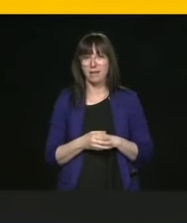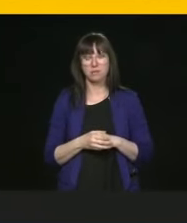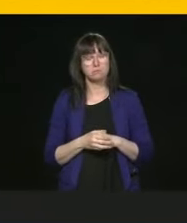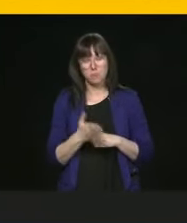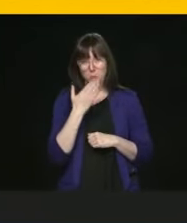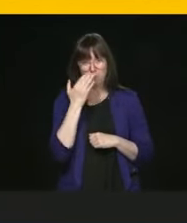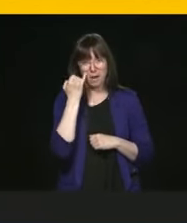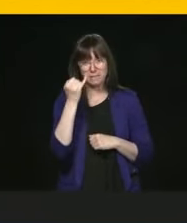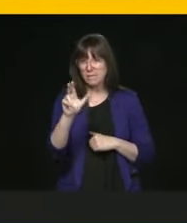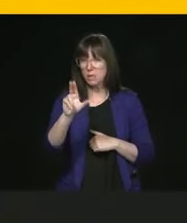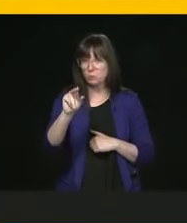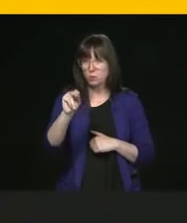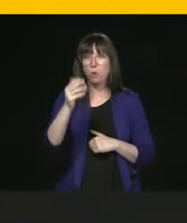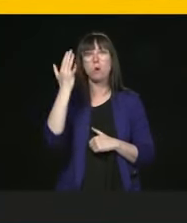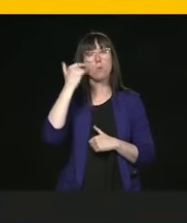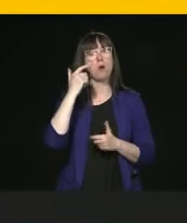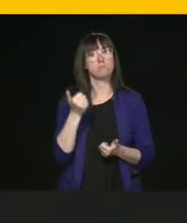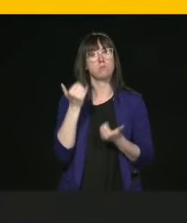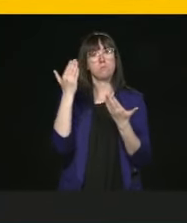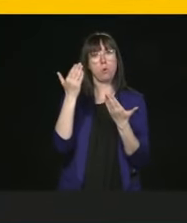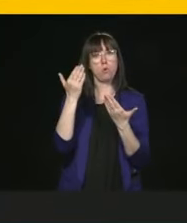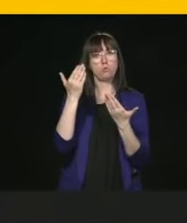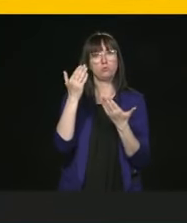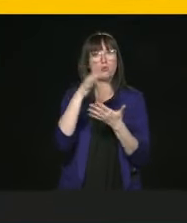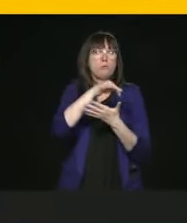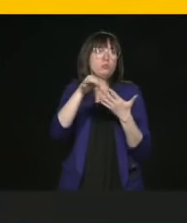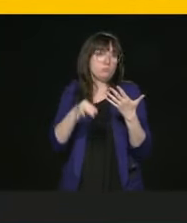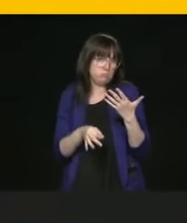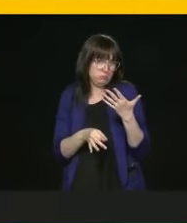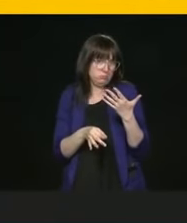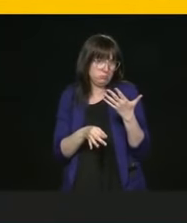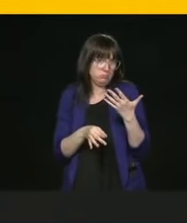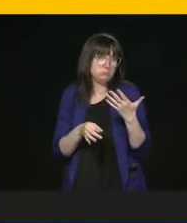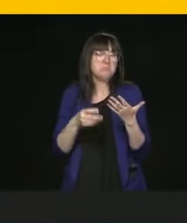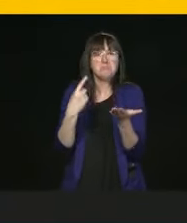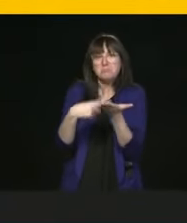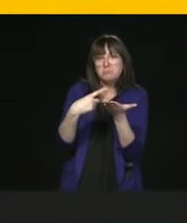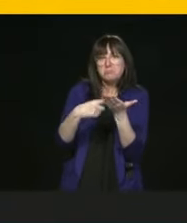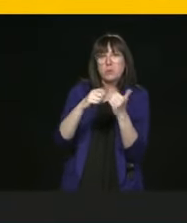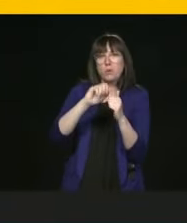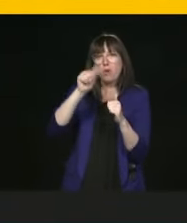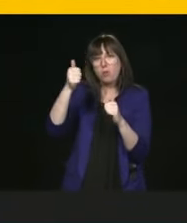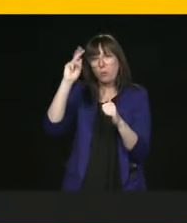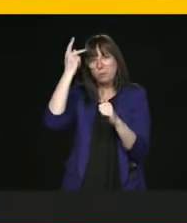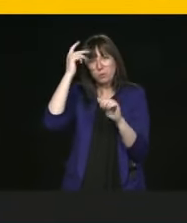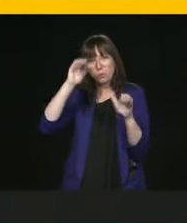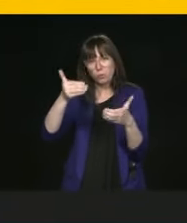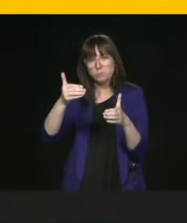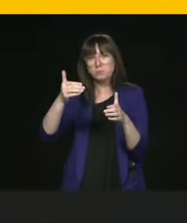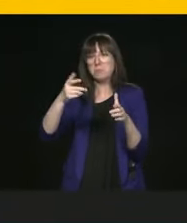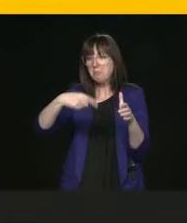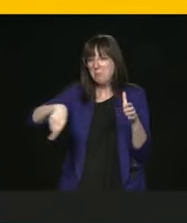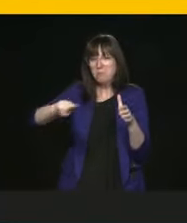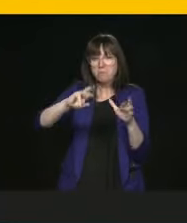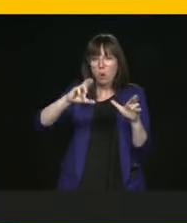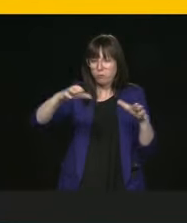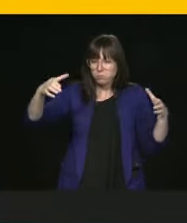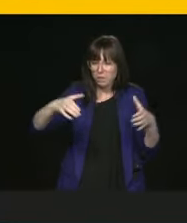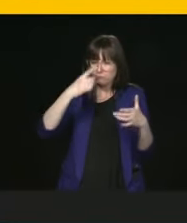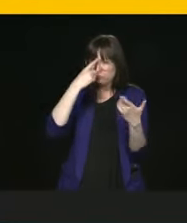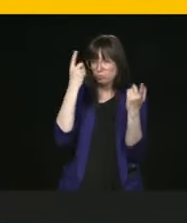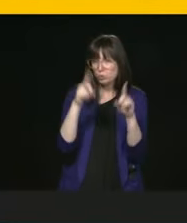which is why we've proposed measures going forward that we're discussing with the other parties, and we certainly hope that we're able to come to an